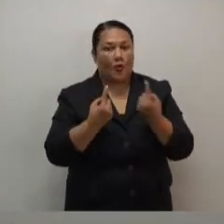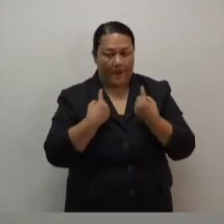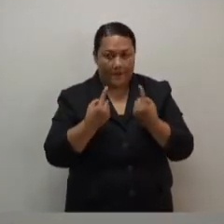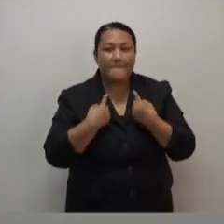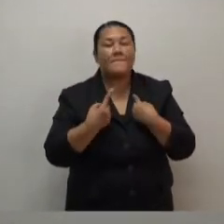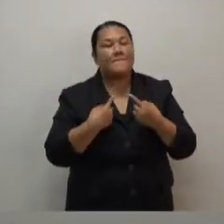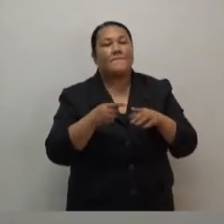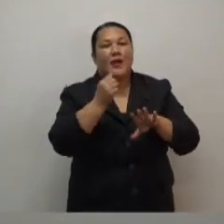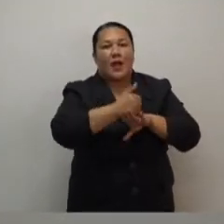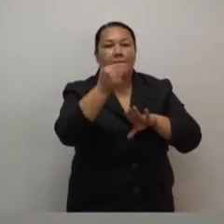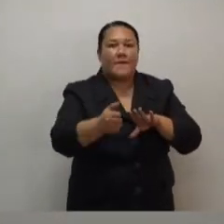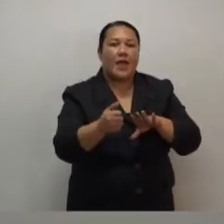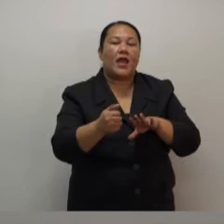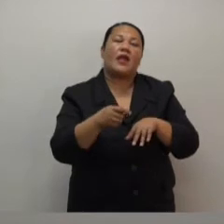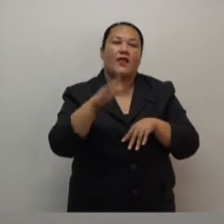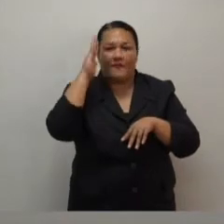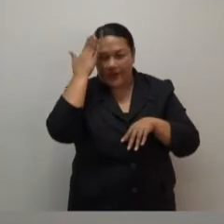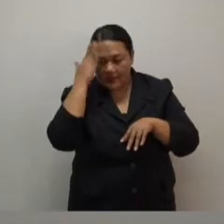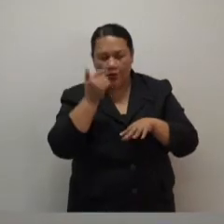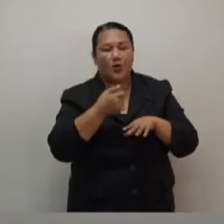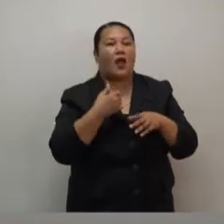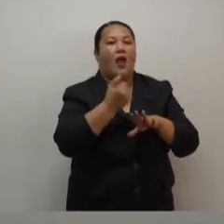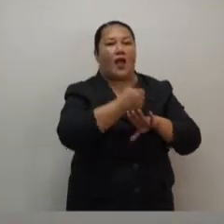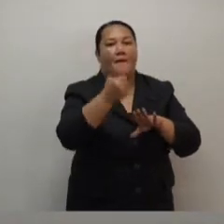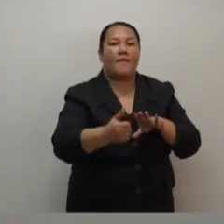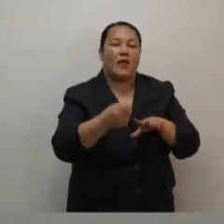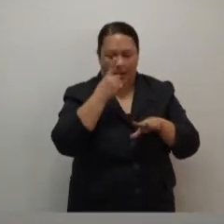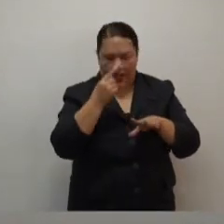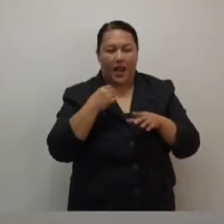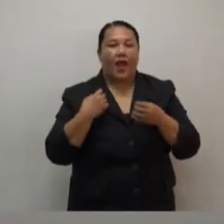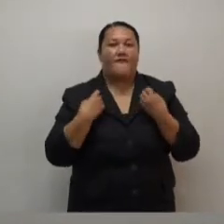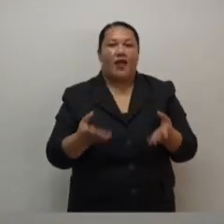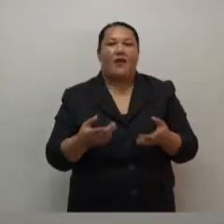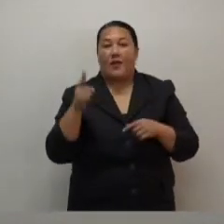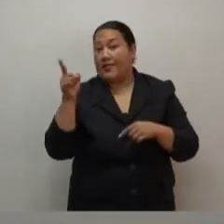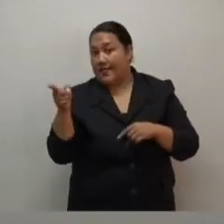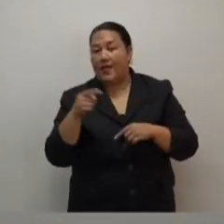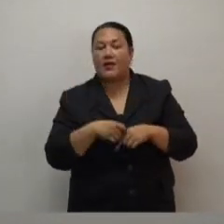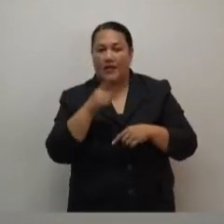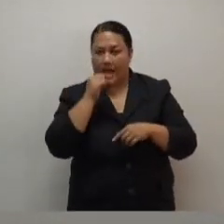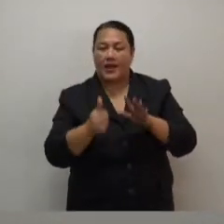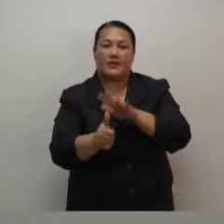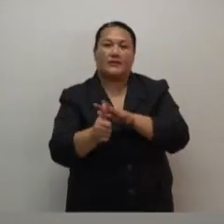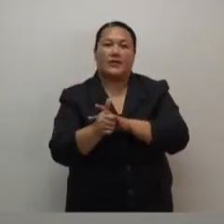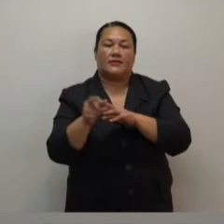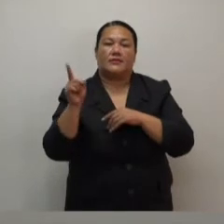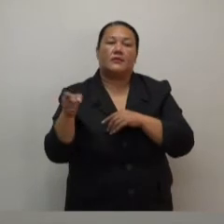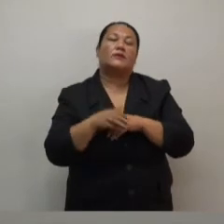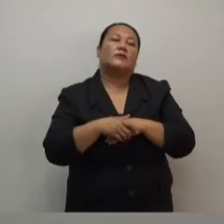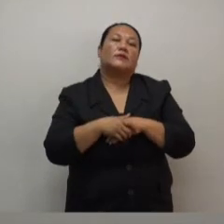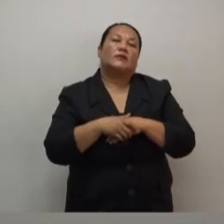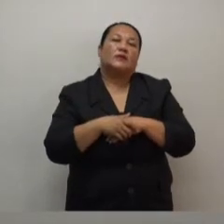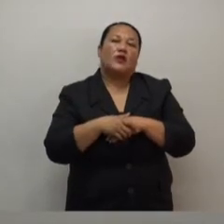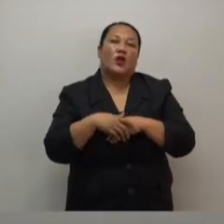Facebook page. You can look at all those details. So very quickly to recap, a person may change their name, the